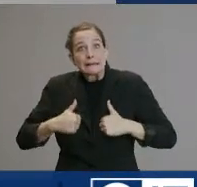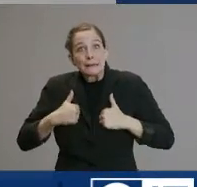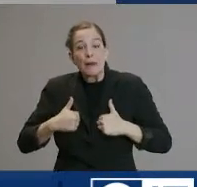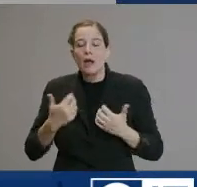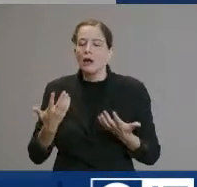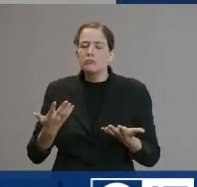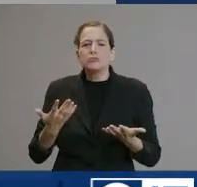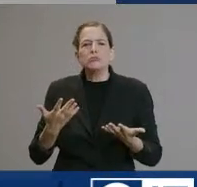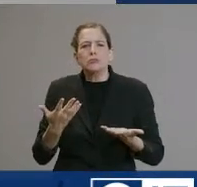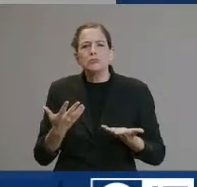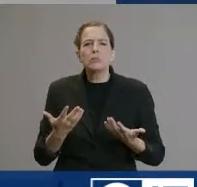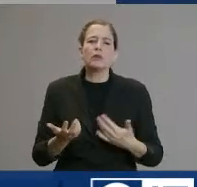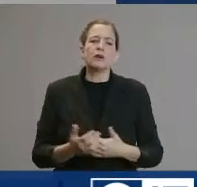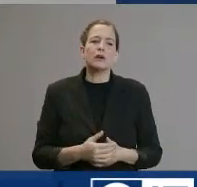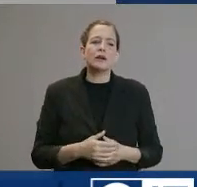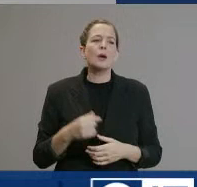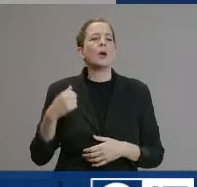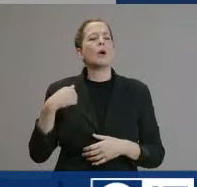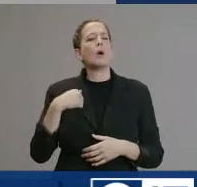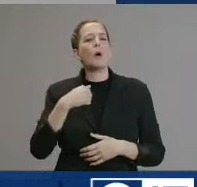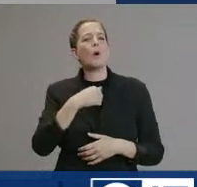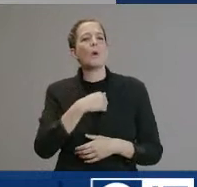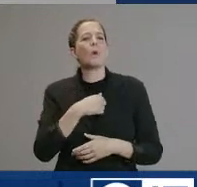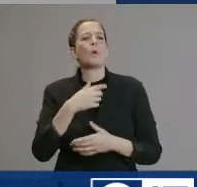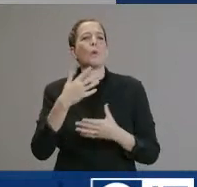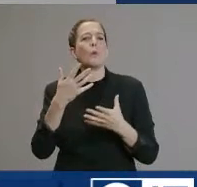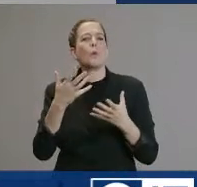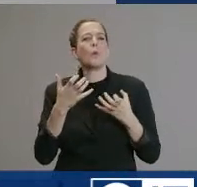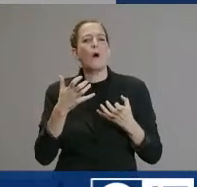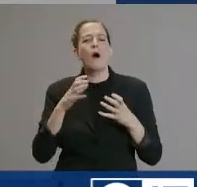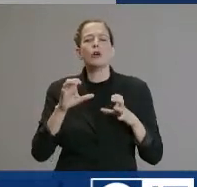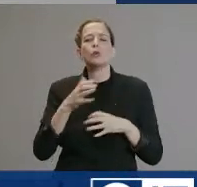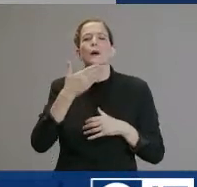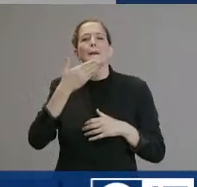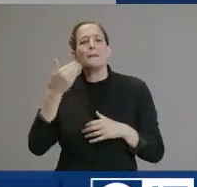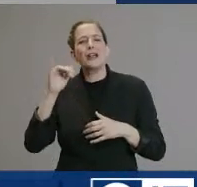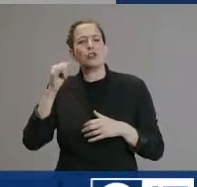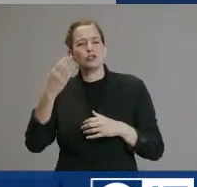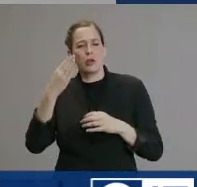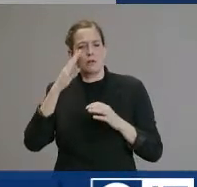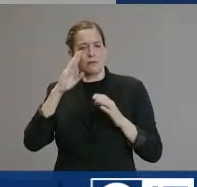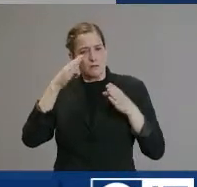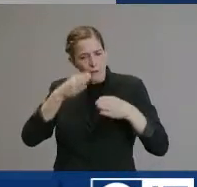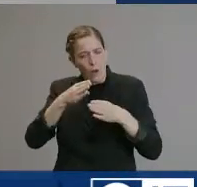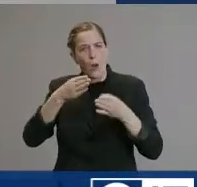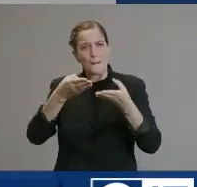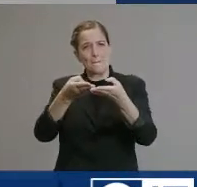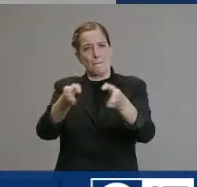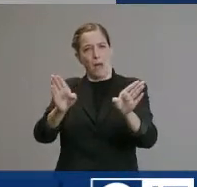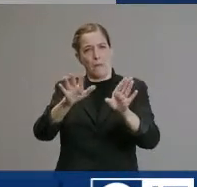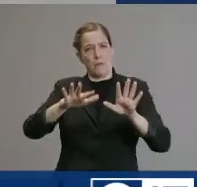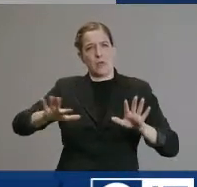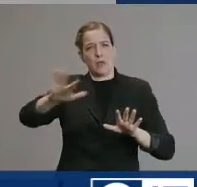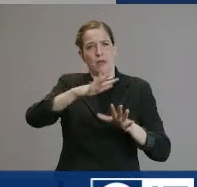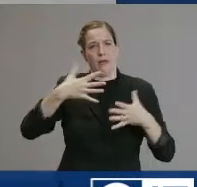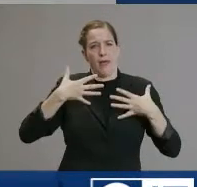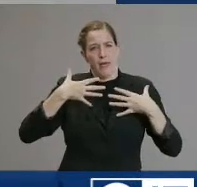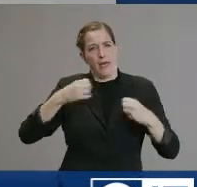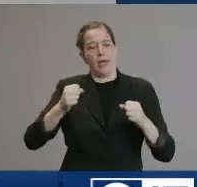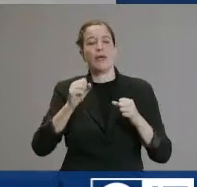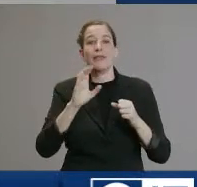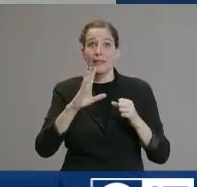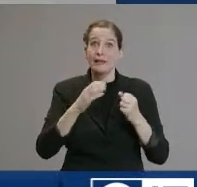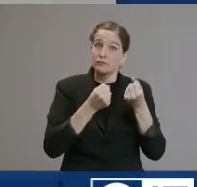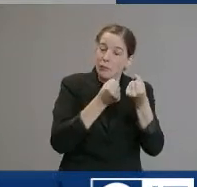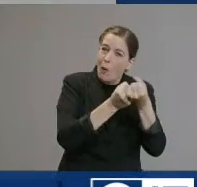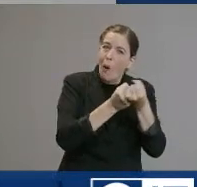a public health communication standpoint, that masks are a good thing. When you can't socially distance, wear a mask, wash your